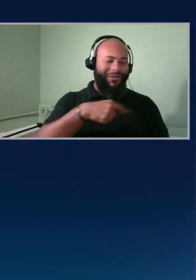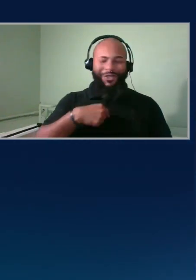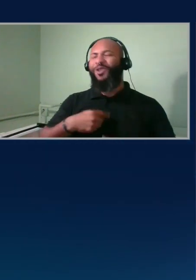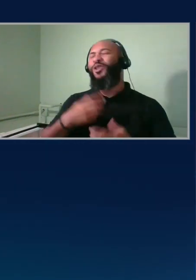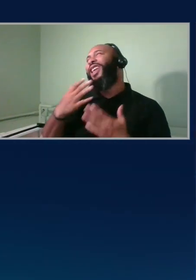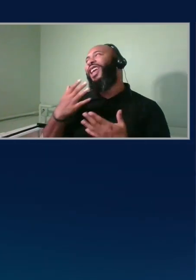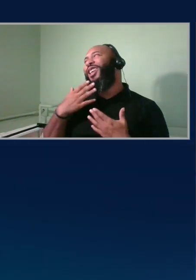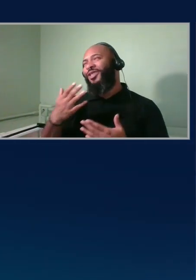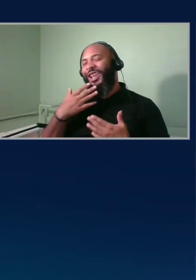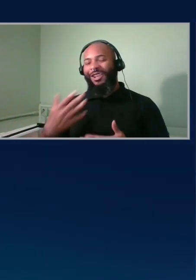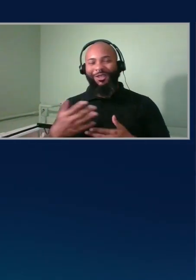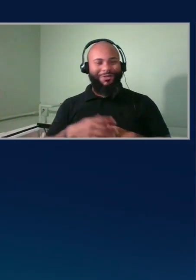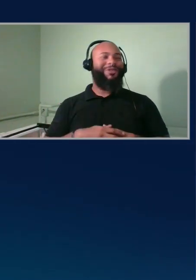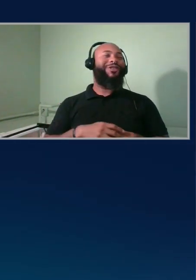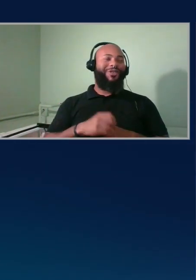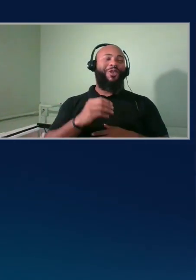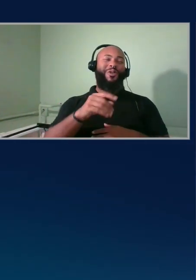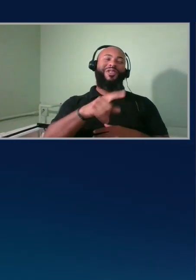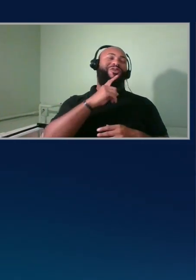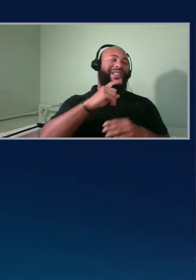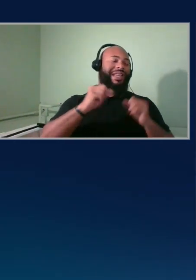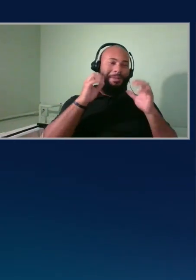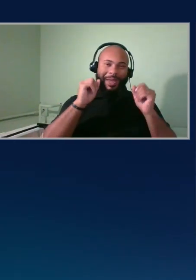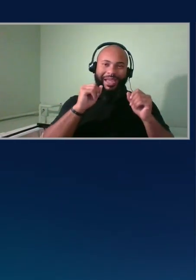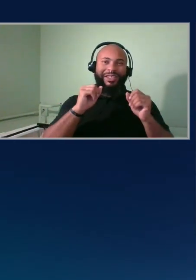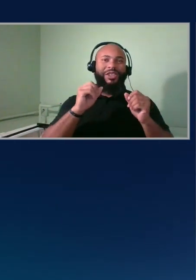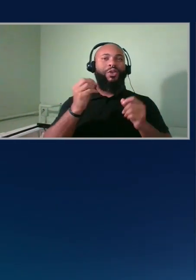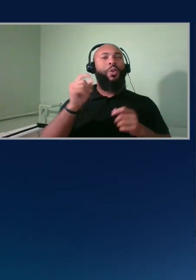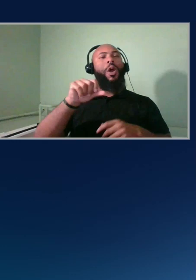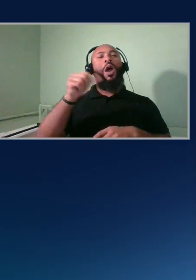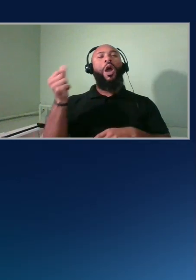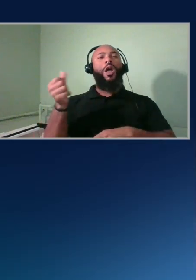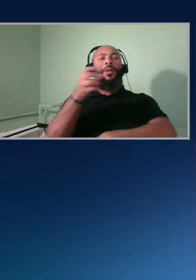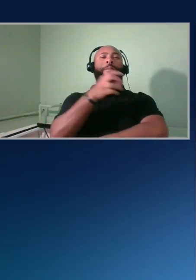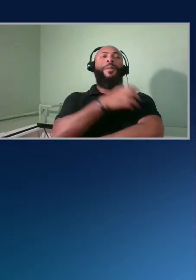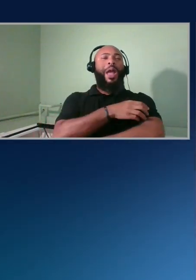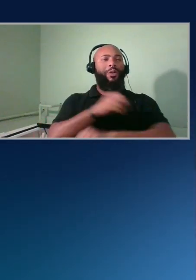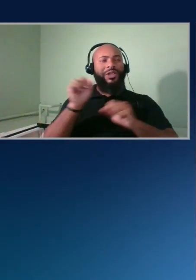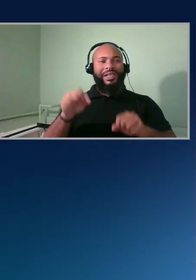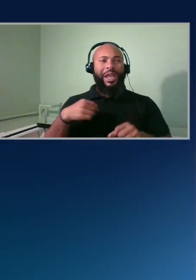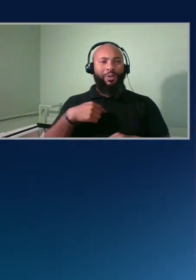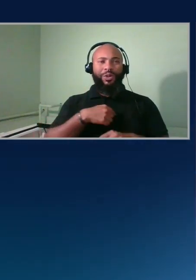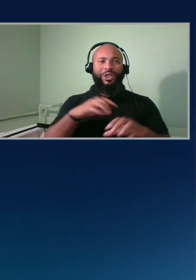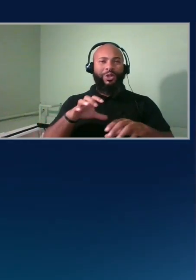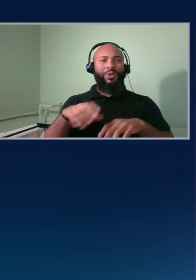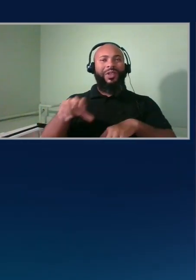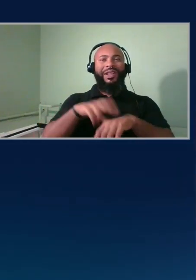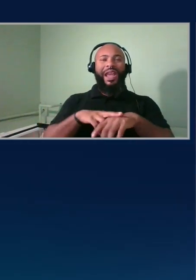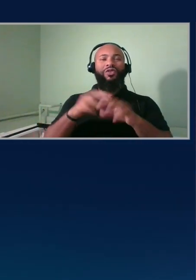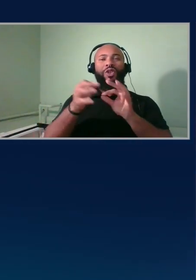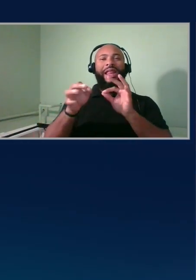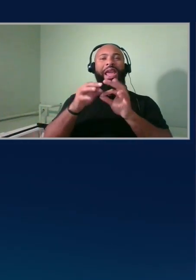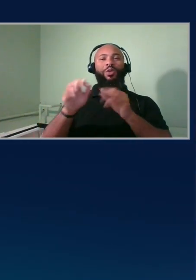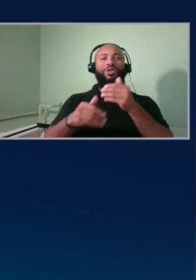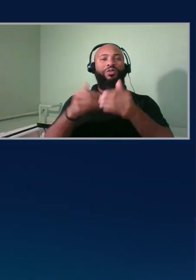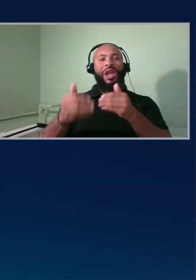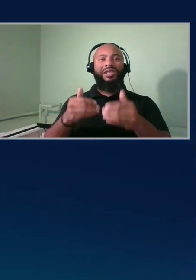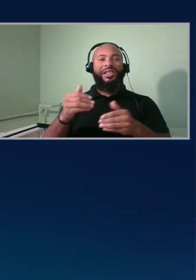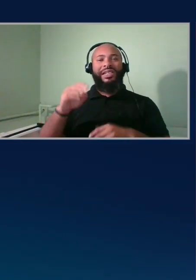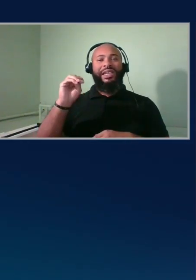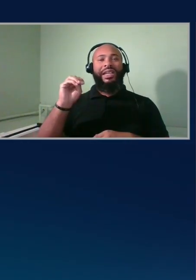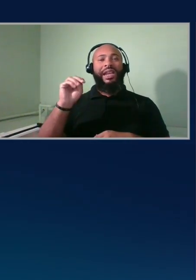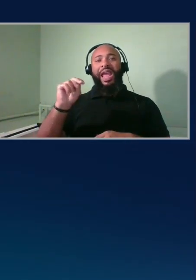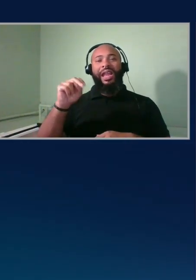was pretty amazing. Yes. What other powers can we do with natural language processing and Q? Is there anything